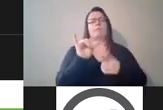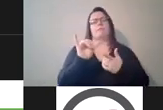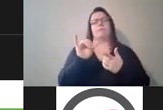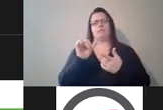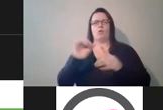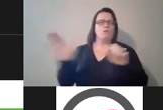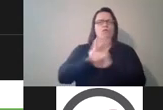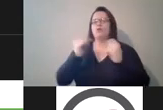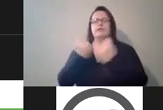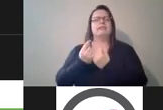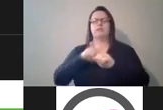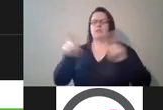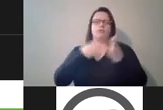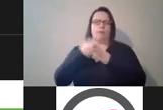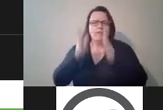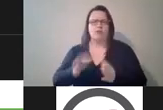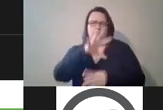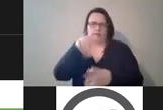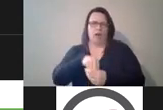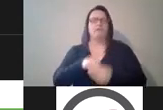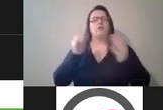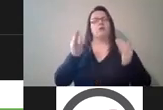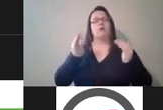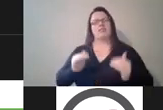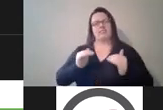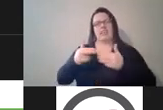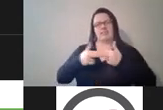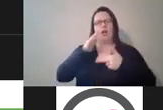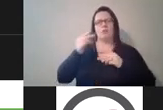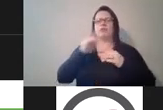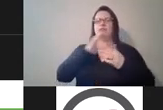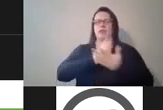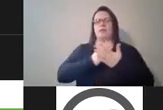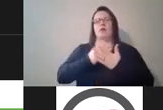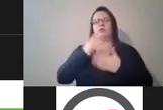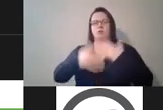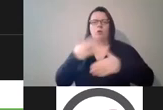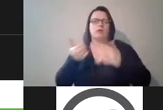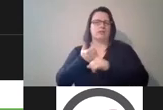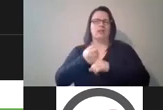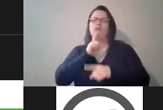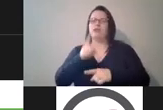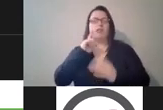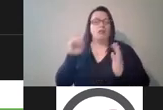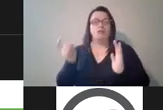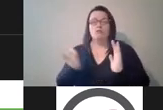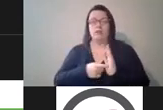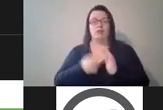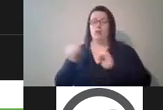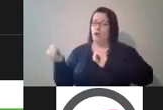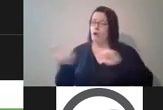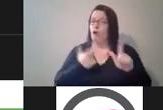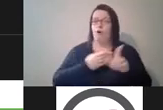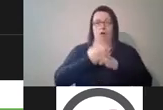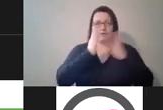detail in the next slide. But important to note that the process is really in recognition that, all professionals really have an important